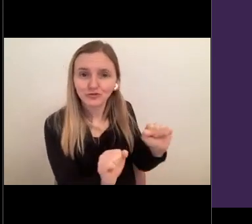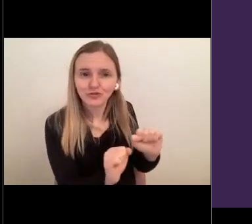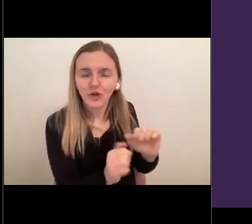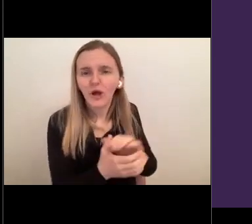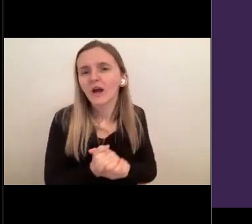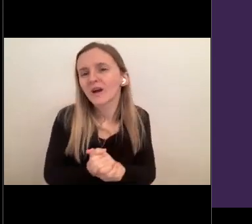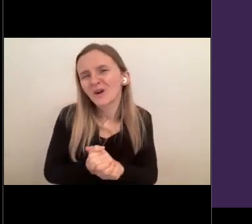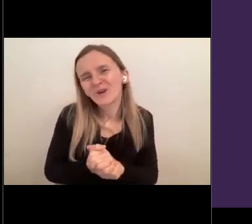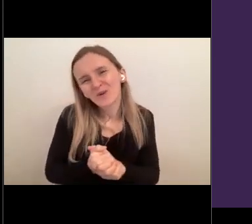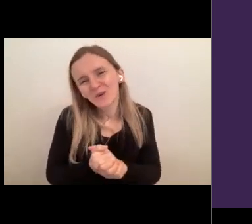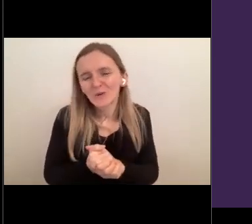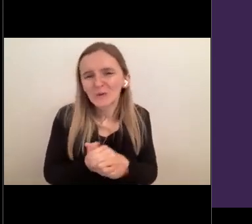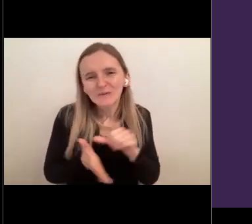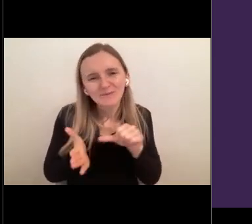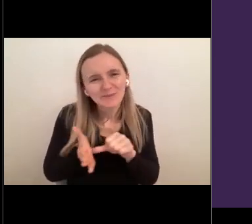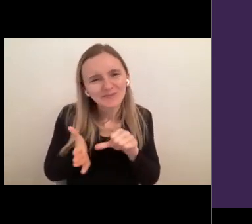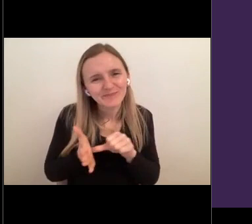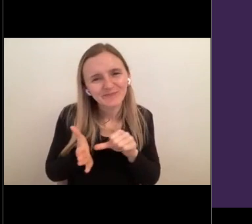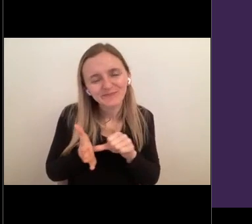think